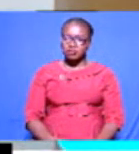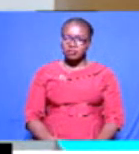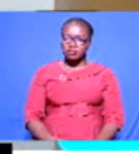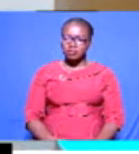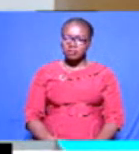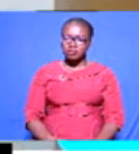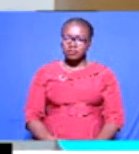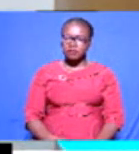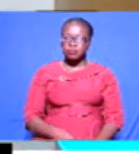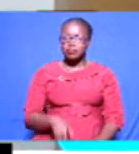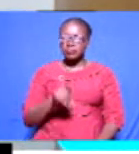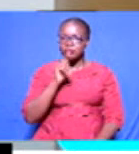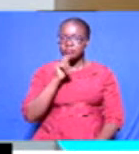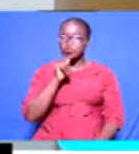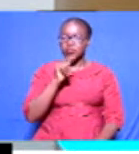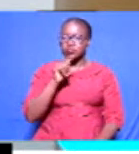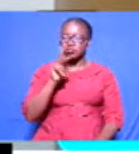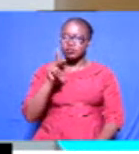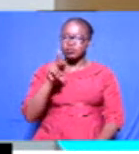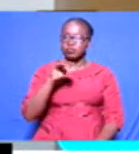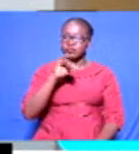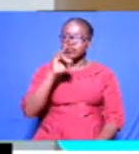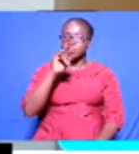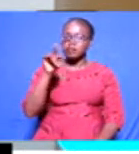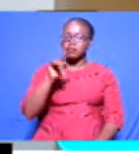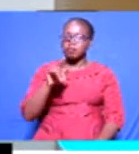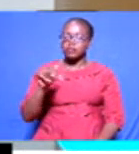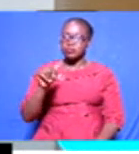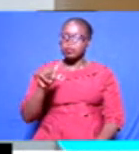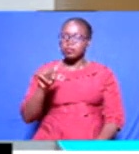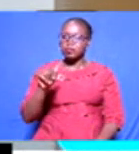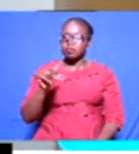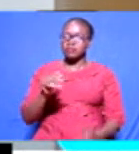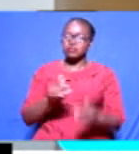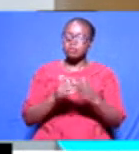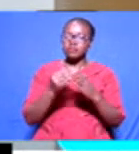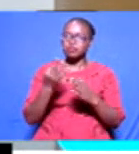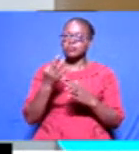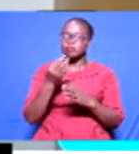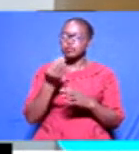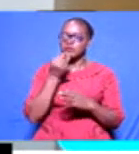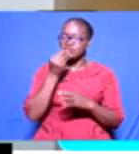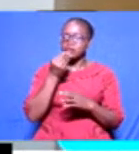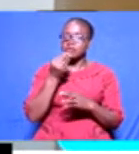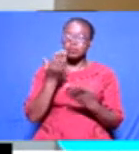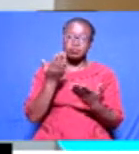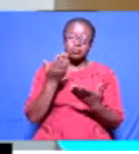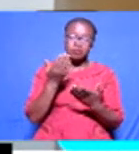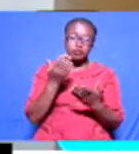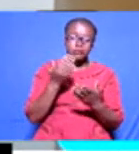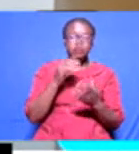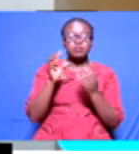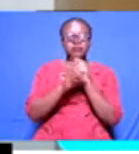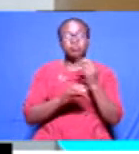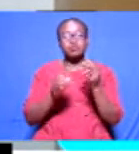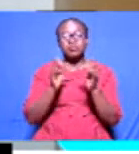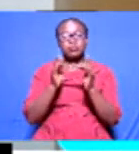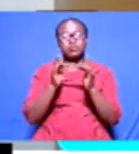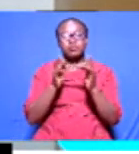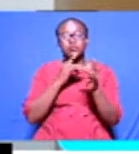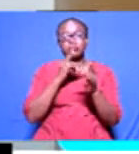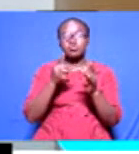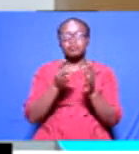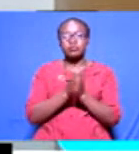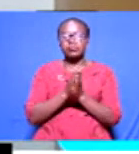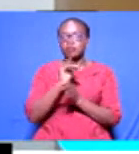Chicken, pizza and burgers are the top three most ordered food items online in the country. This is according to the Jumia